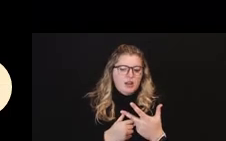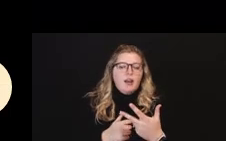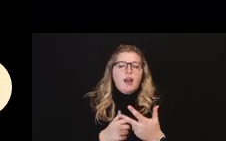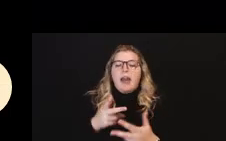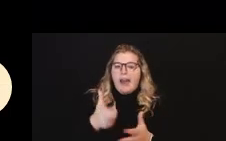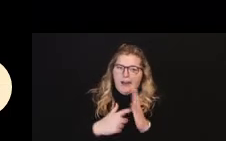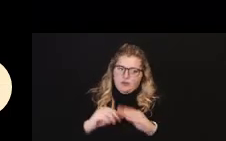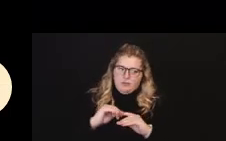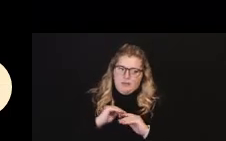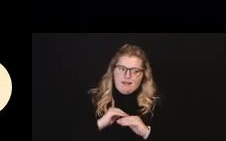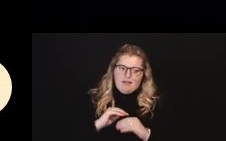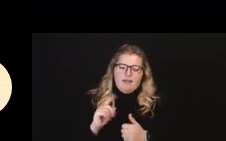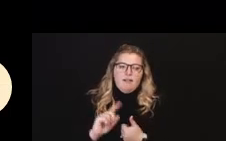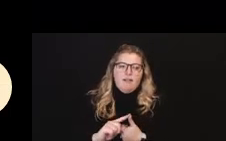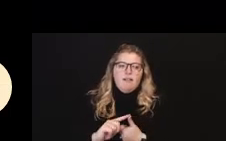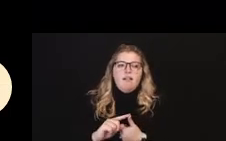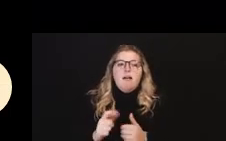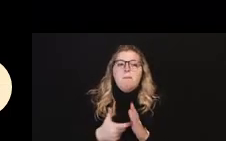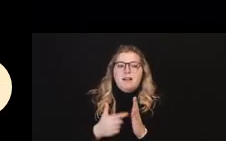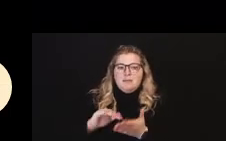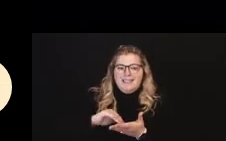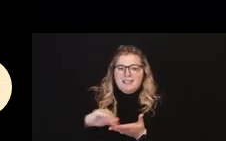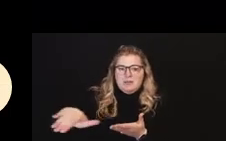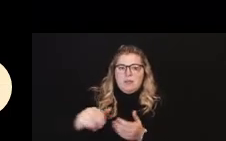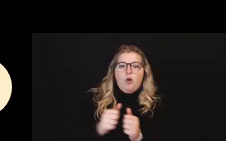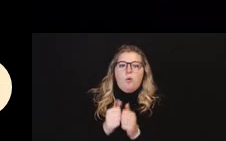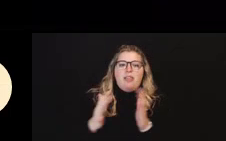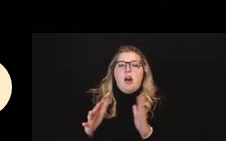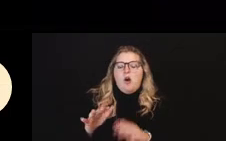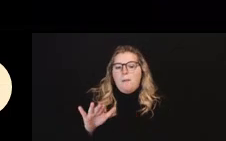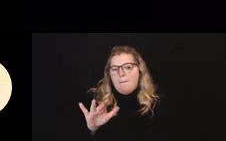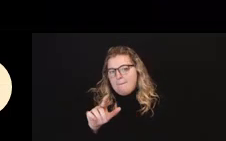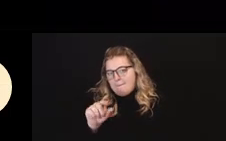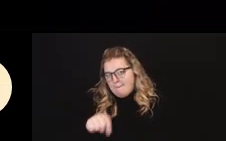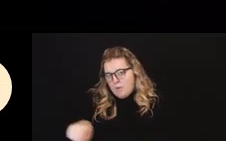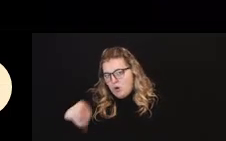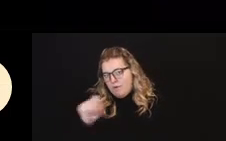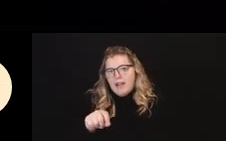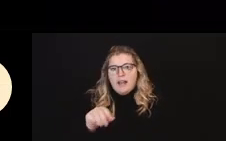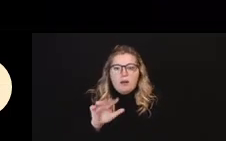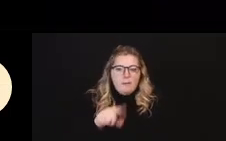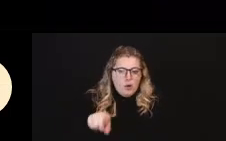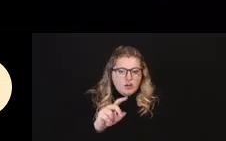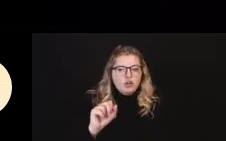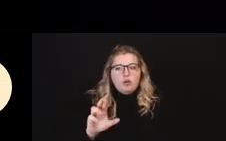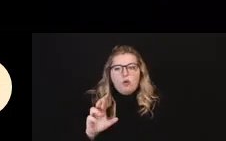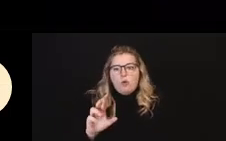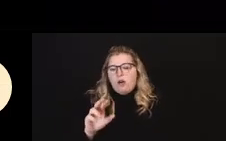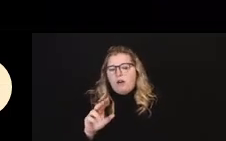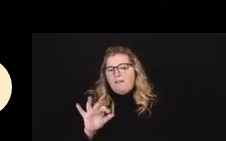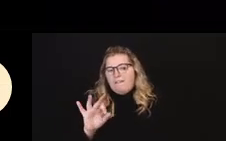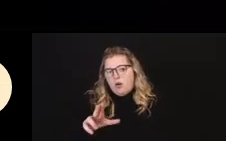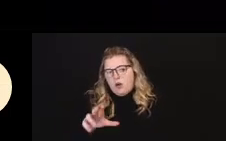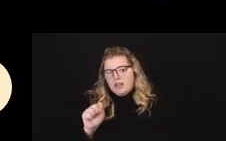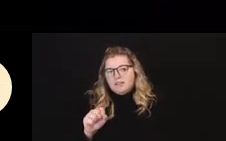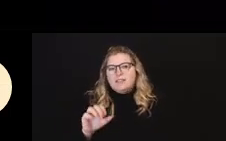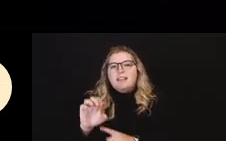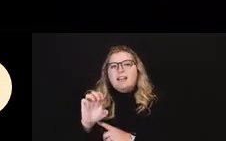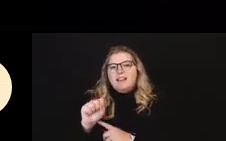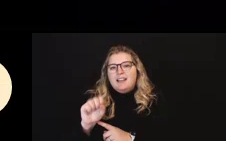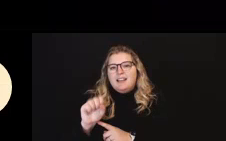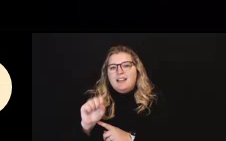met. Content must be dismissible without moving the pointer or hover or keyboard focus off that thing. Escape key can often dismiss.